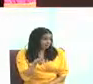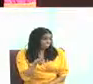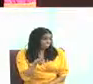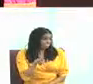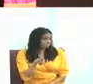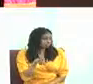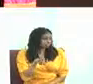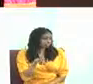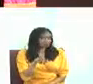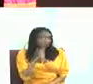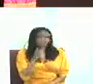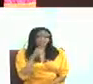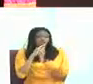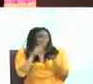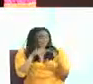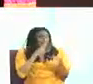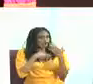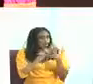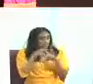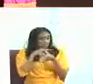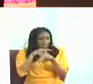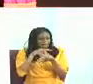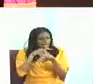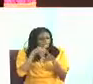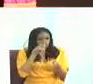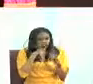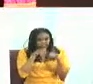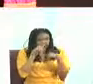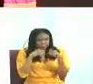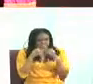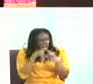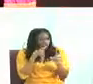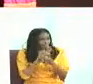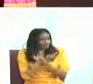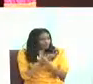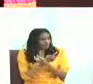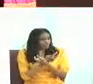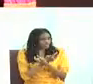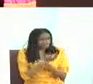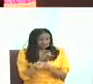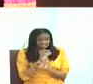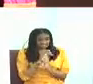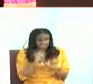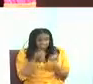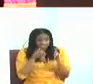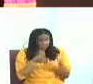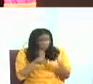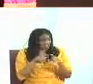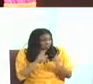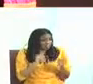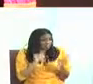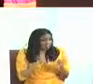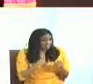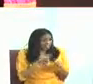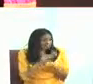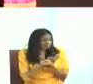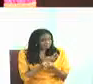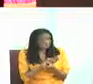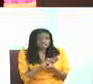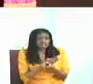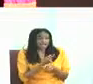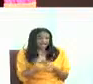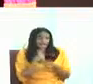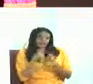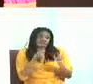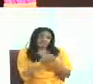When you get all the meat off that bone, ain't nothing left but the seasoning. You know, I'm country, so you